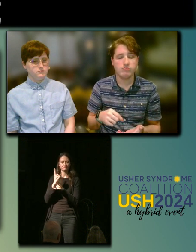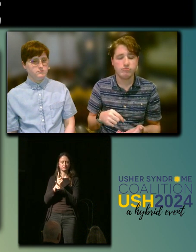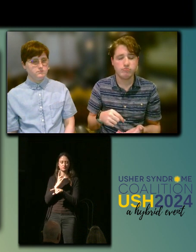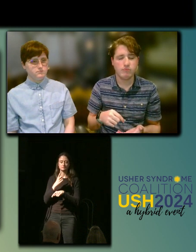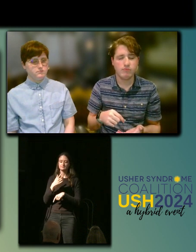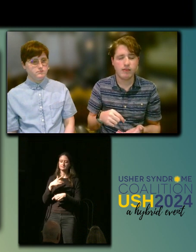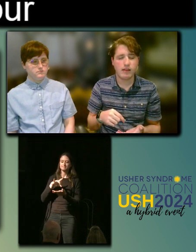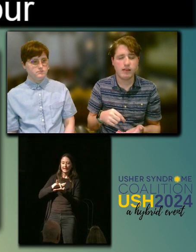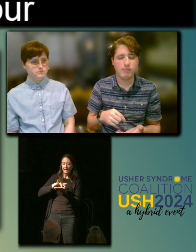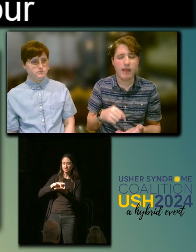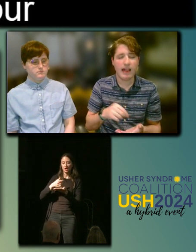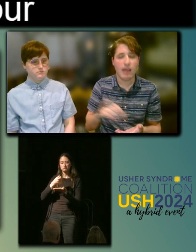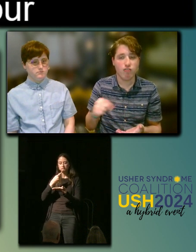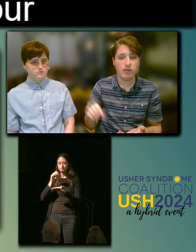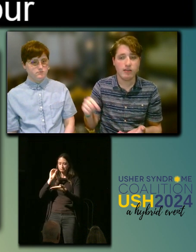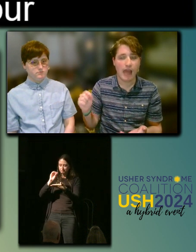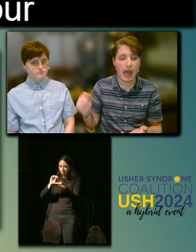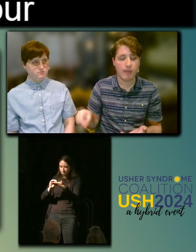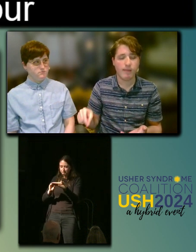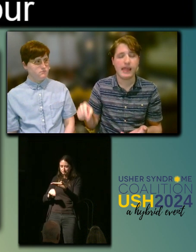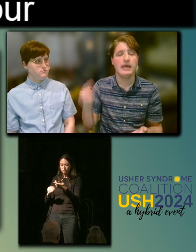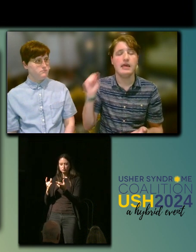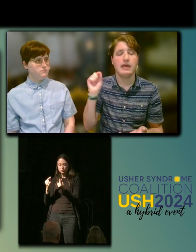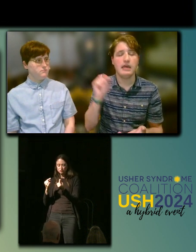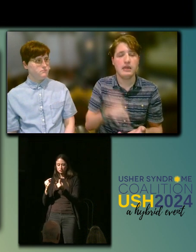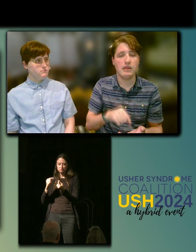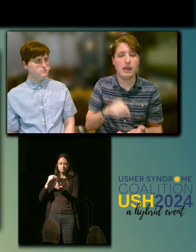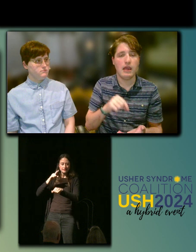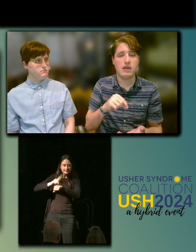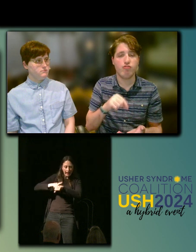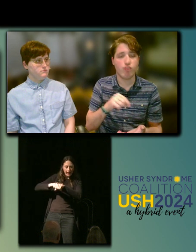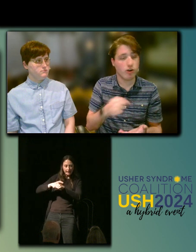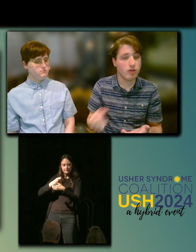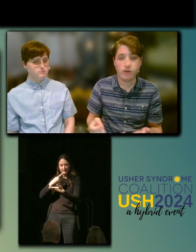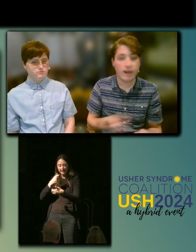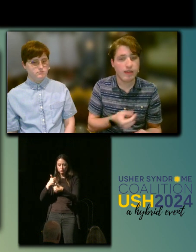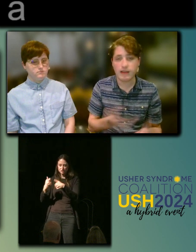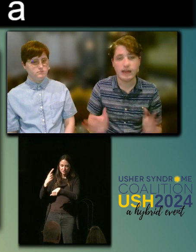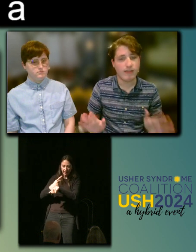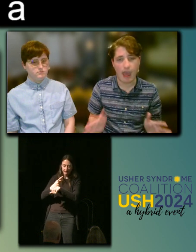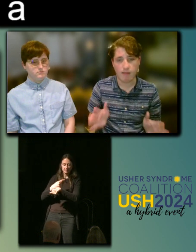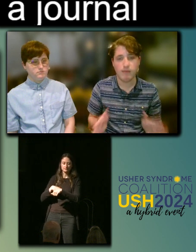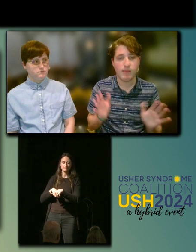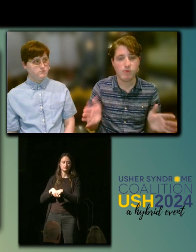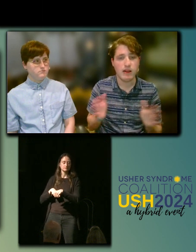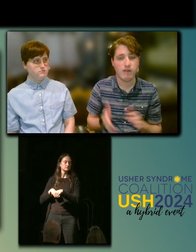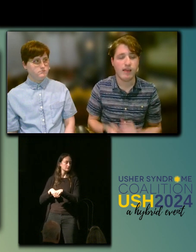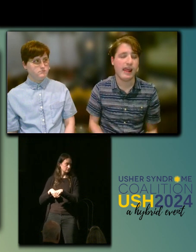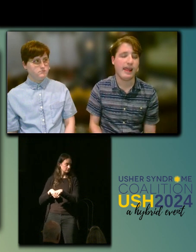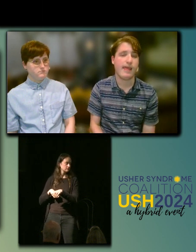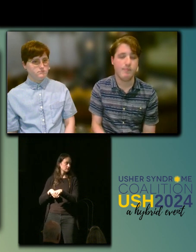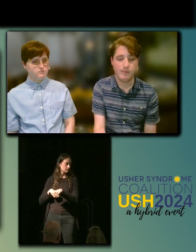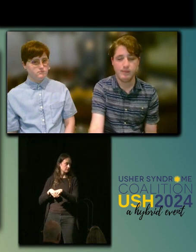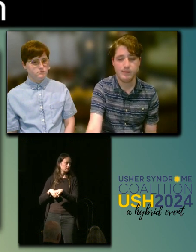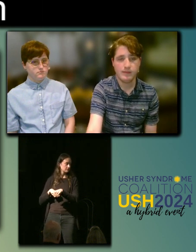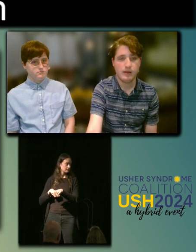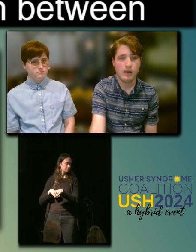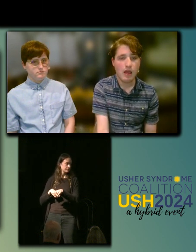our medication times in a journal or anything like that in between our